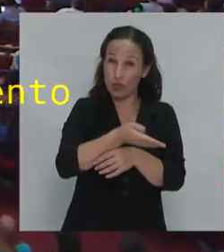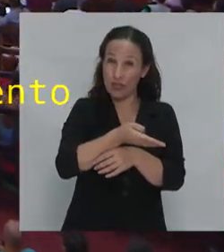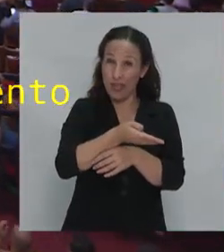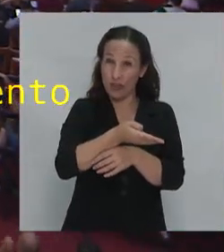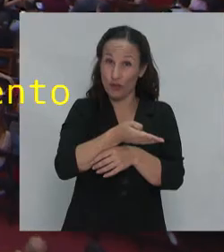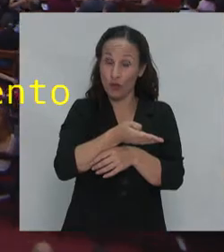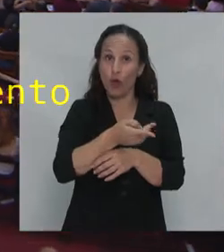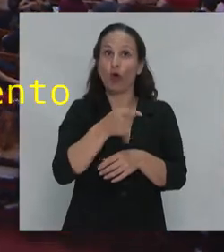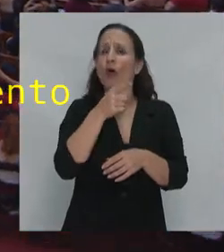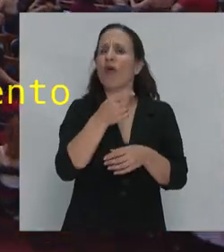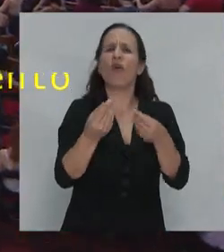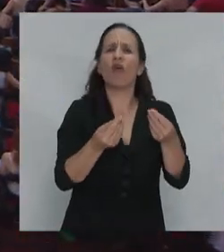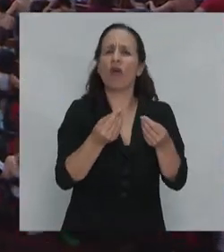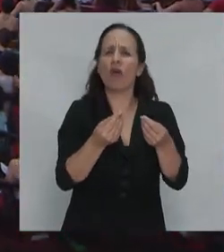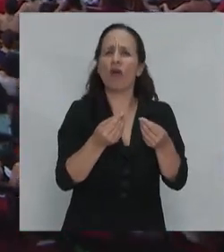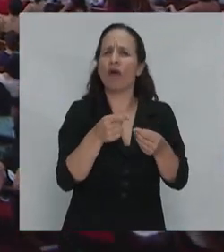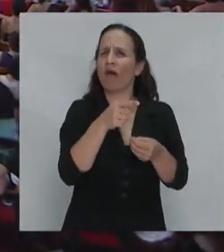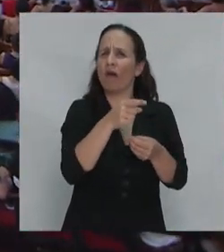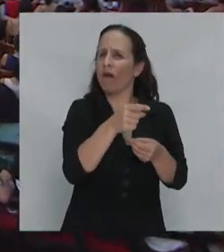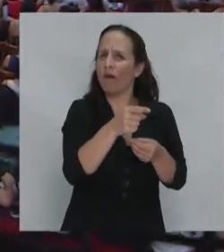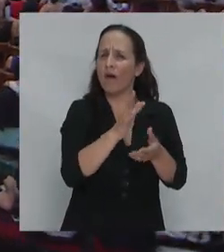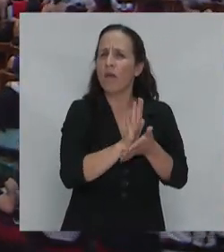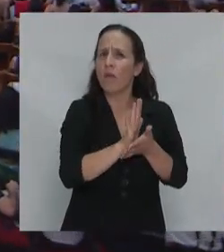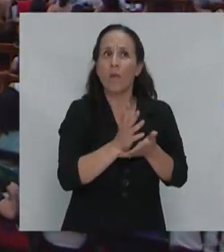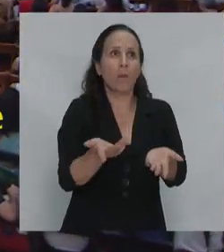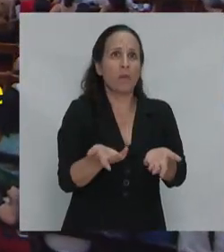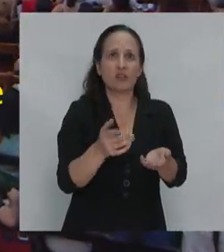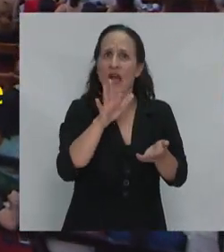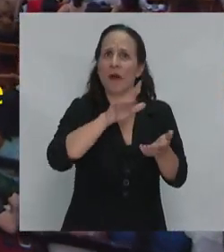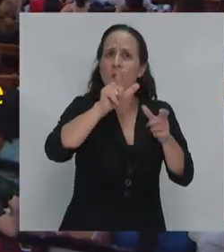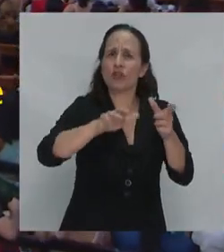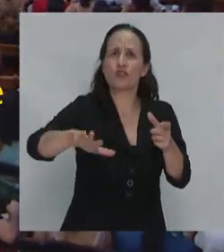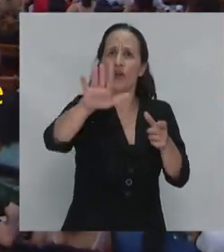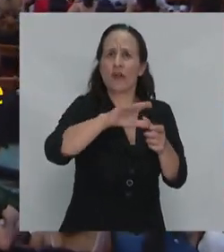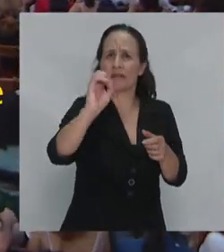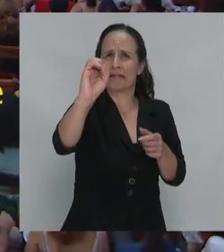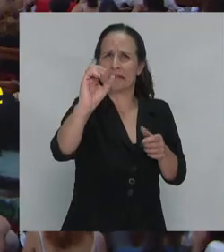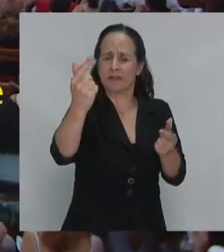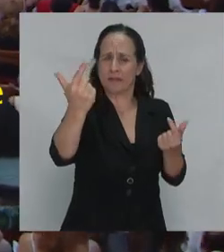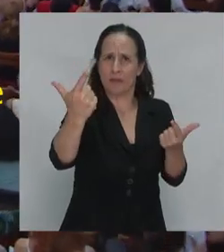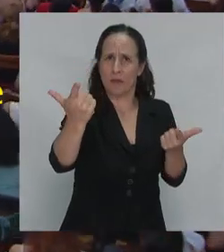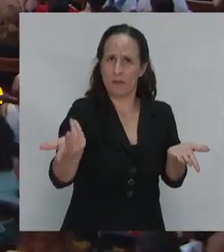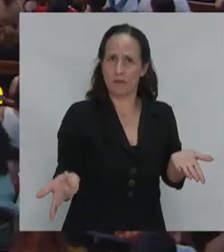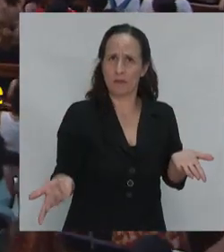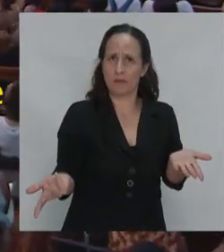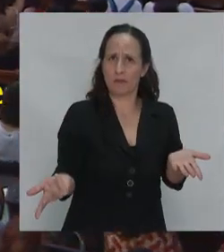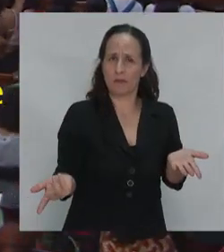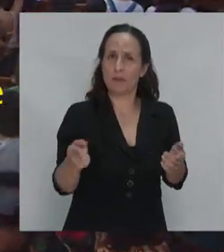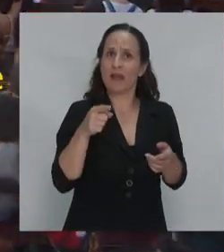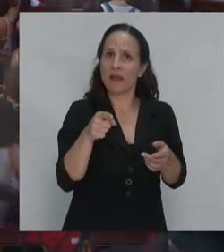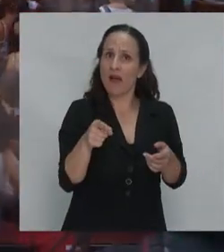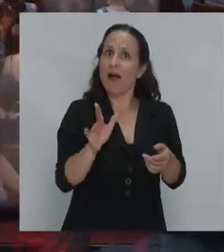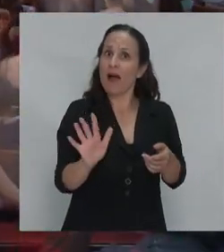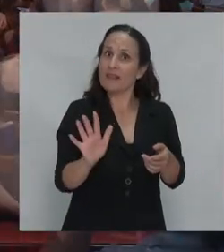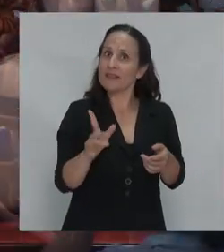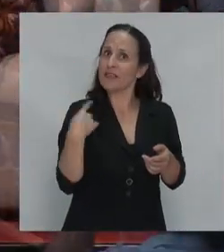nothing, zero new wealth. This is not the direction of leaving no one behind.